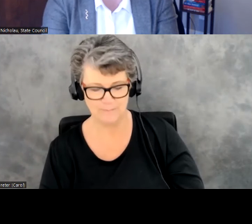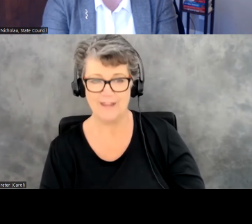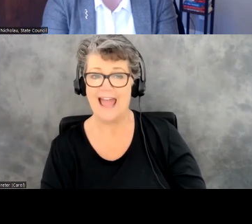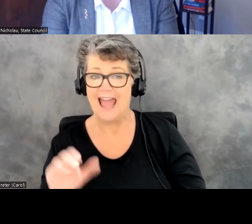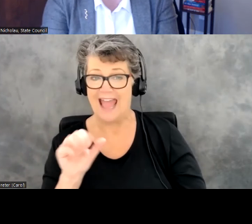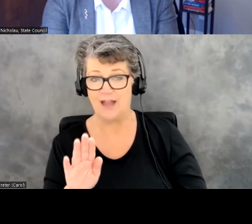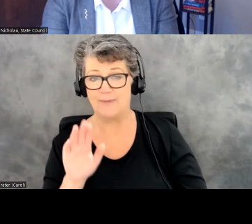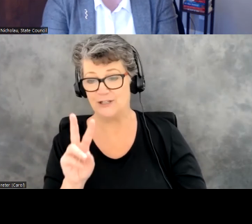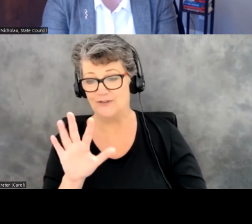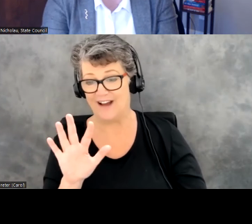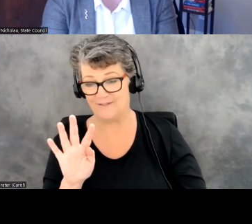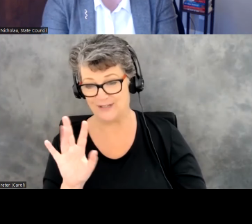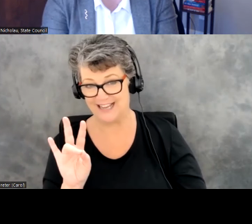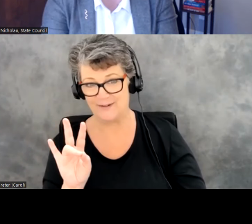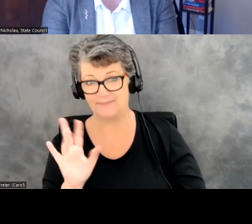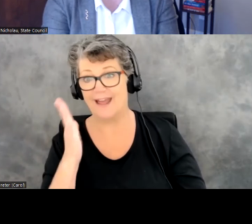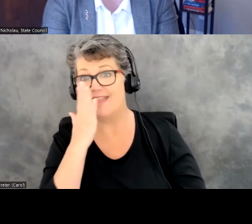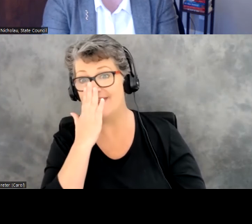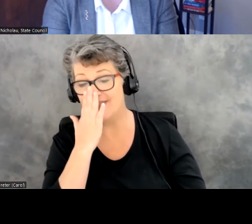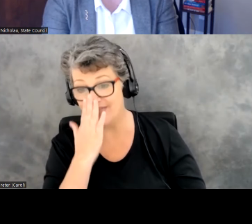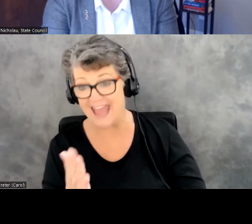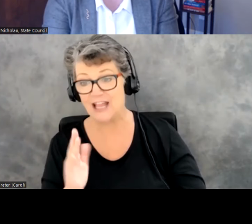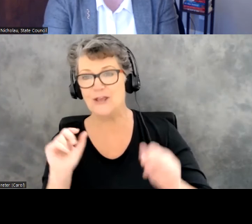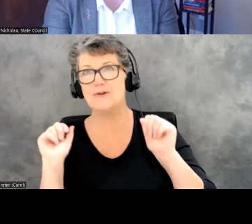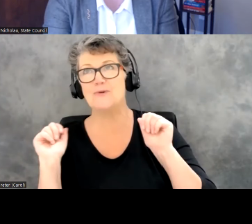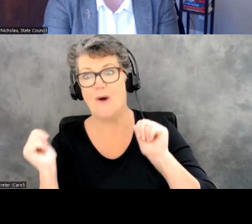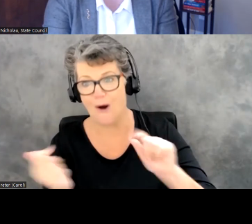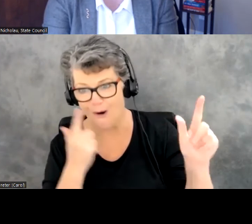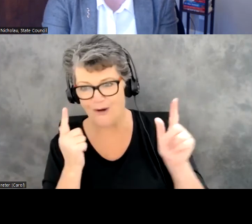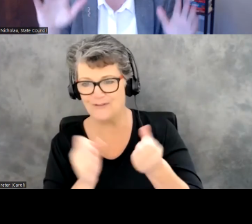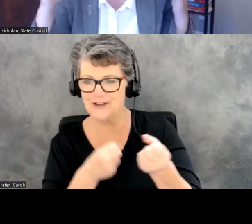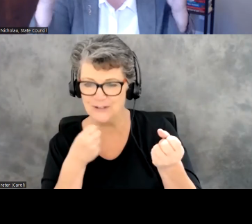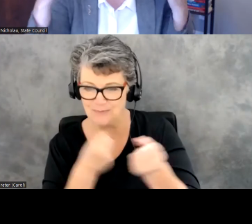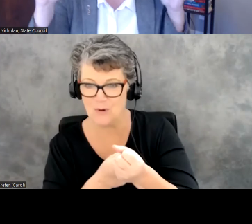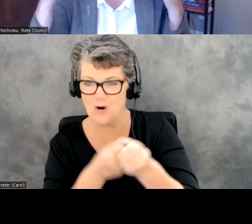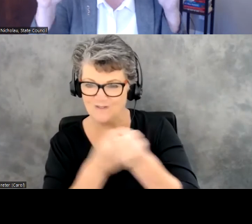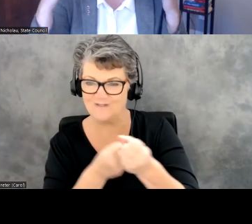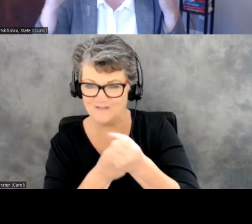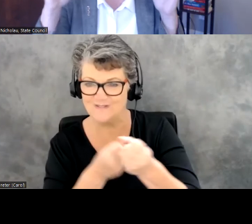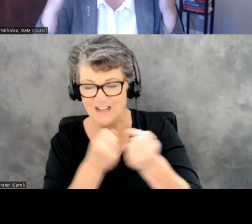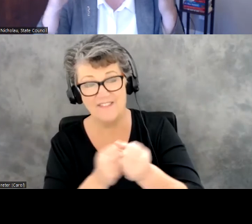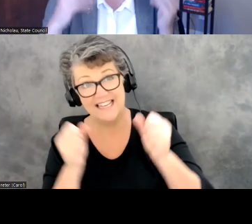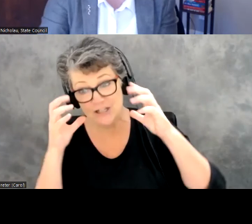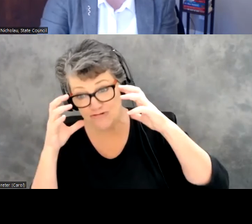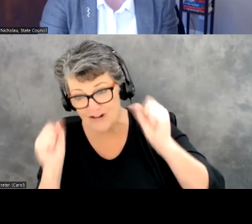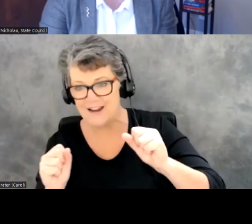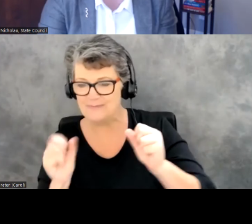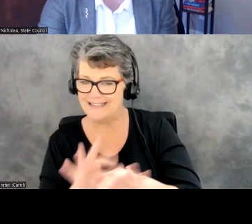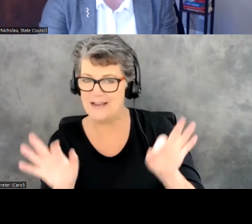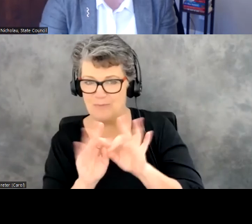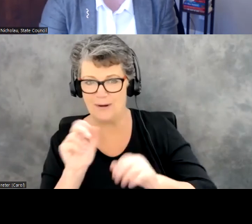AB 2547, thank you all for your support and advocacy on this incredibly important